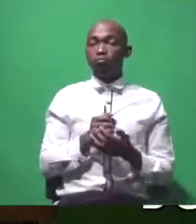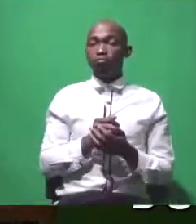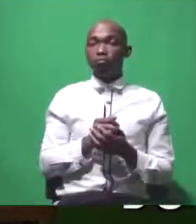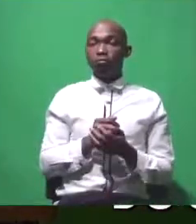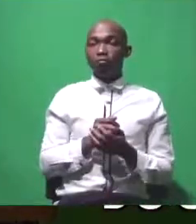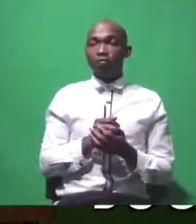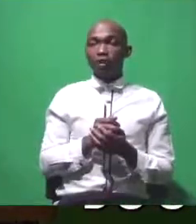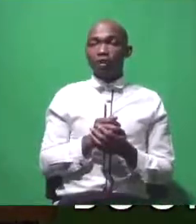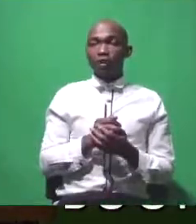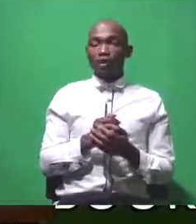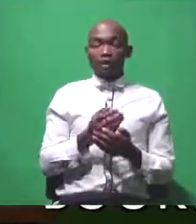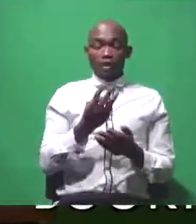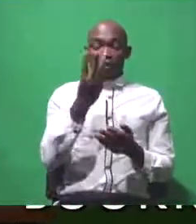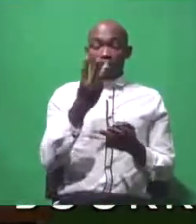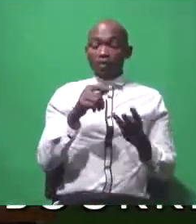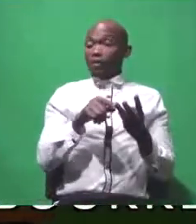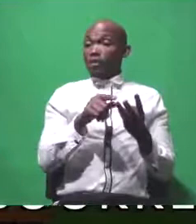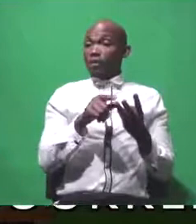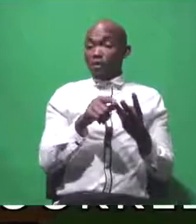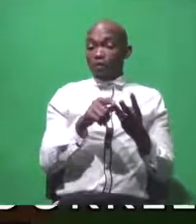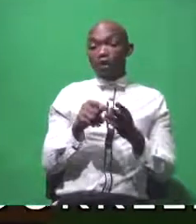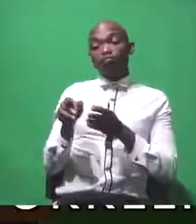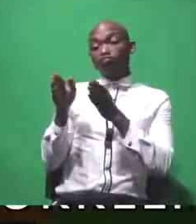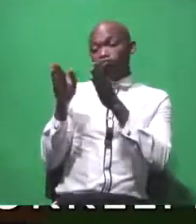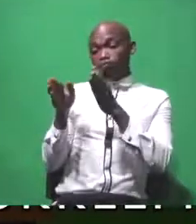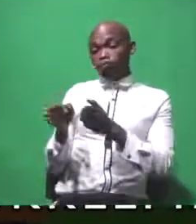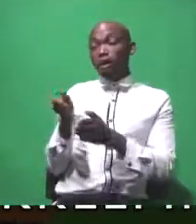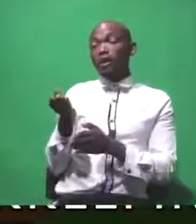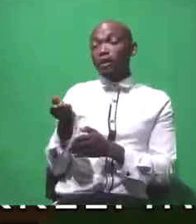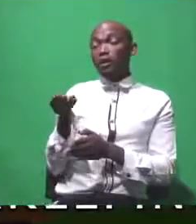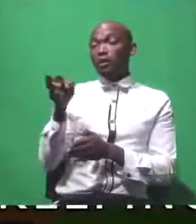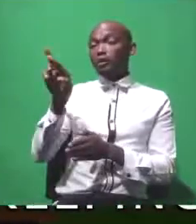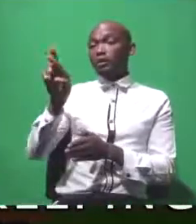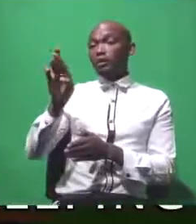Another partner is known as Rip.